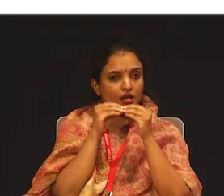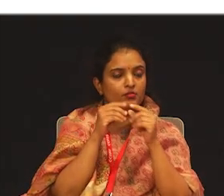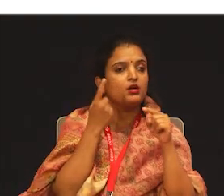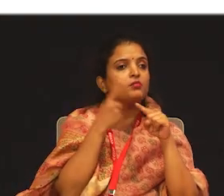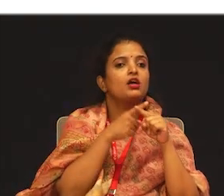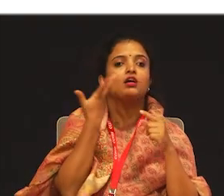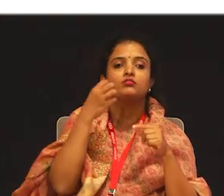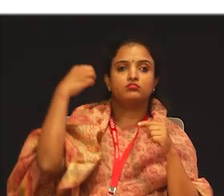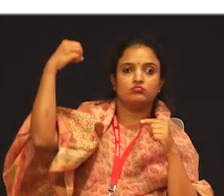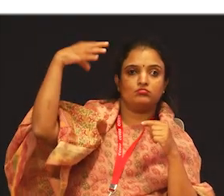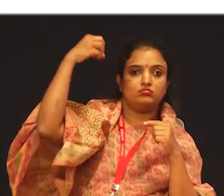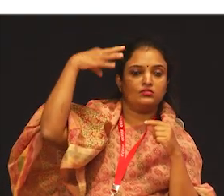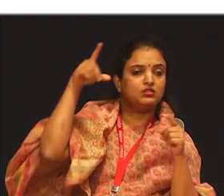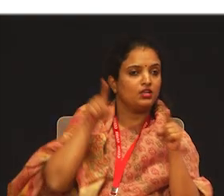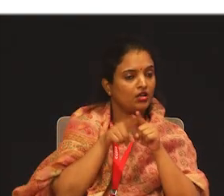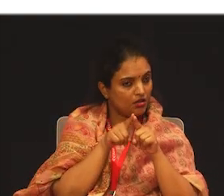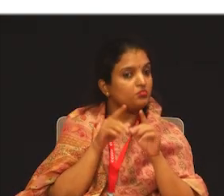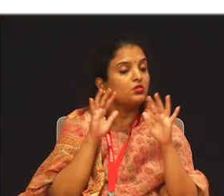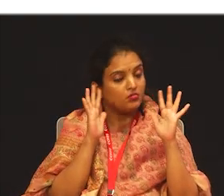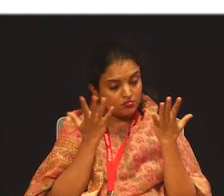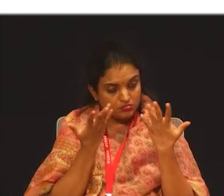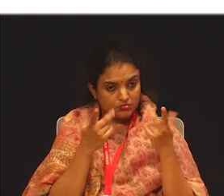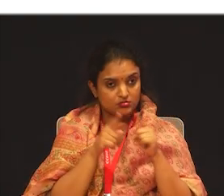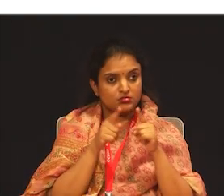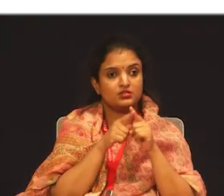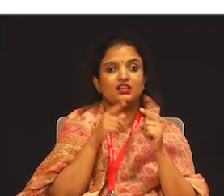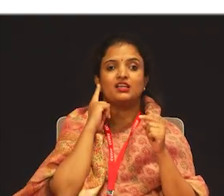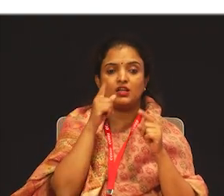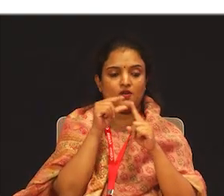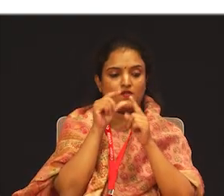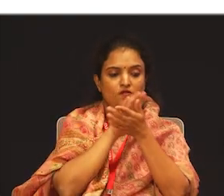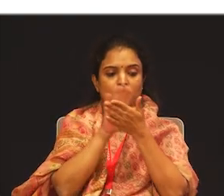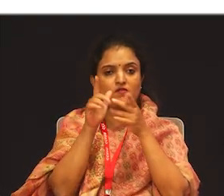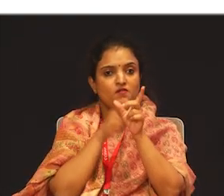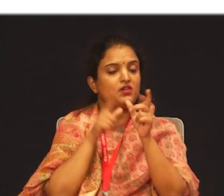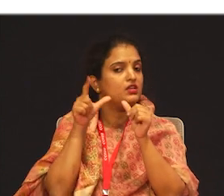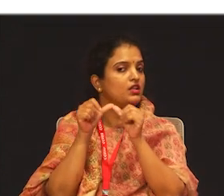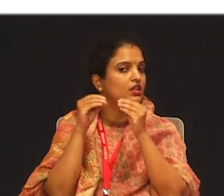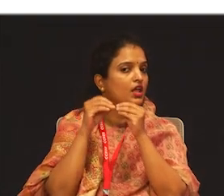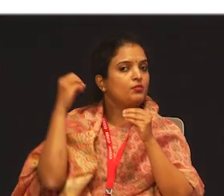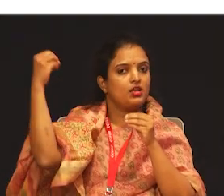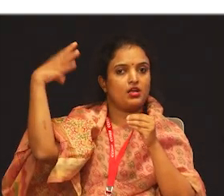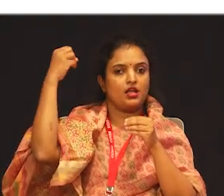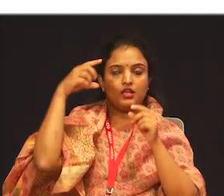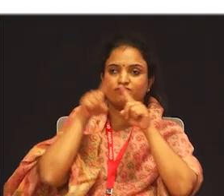electricity might be there, because we have to work with electricity in the physics lab. In bio lab, we have